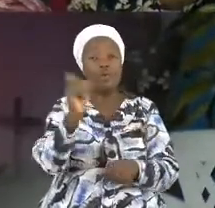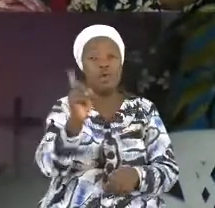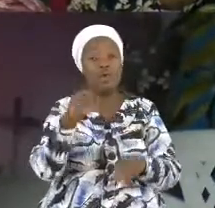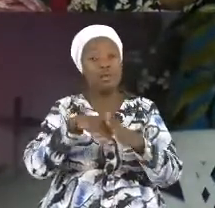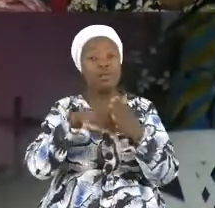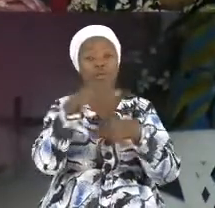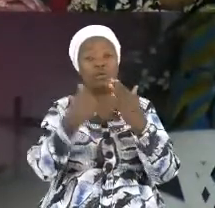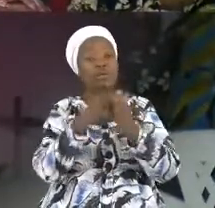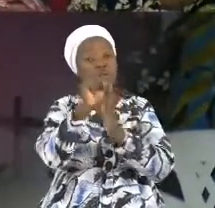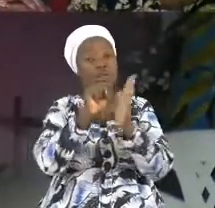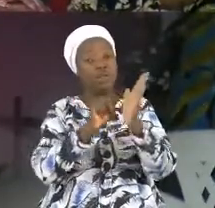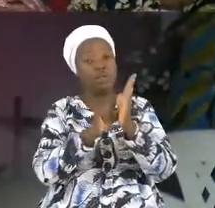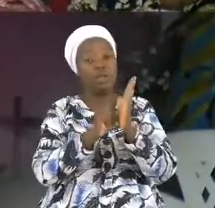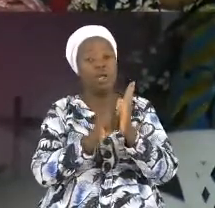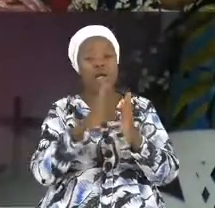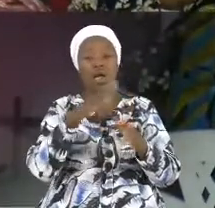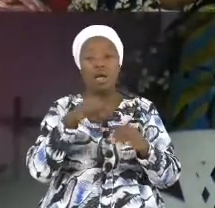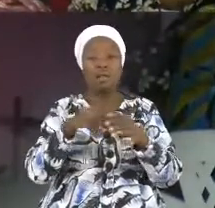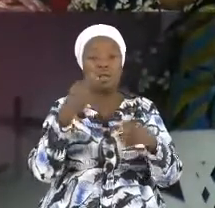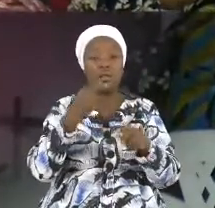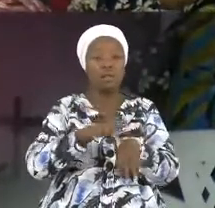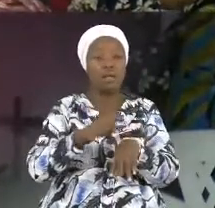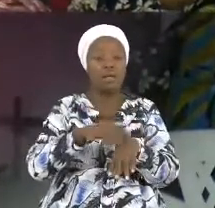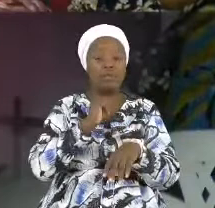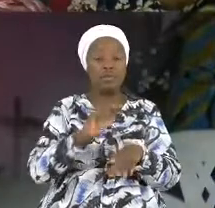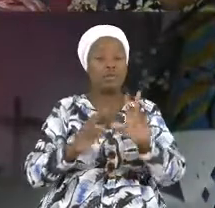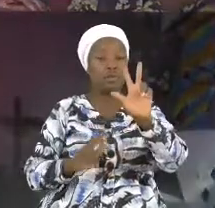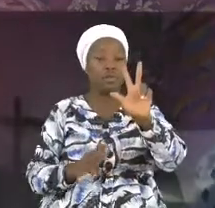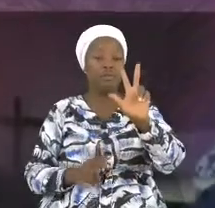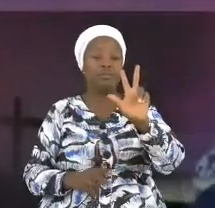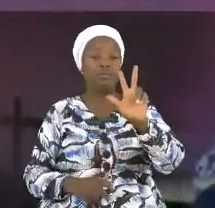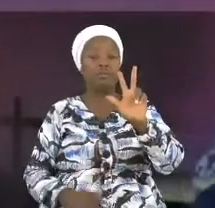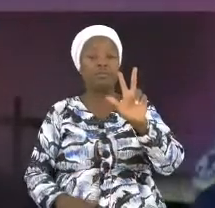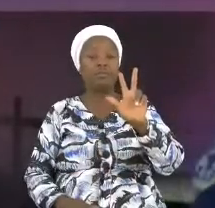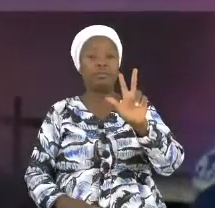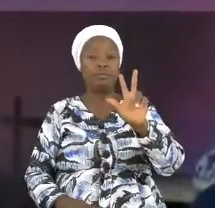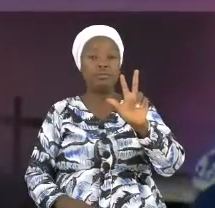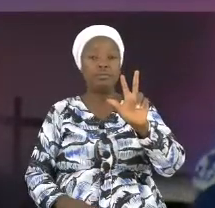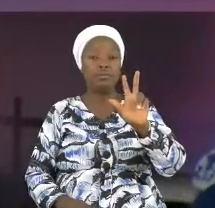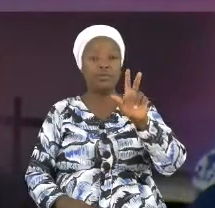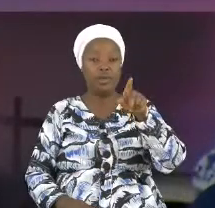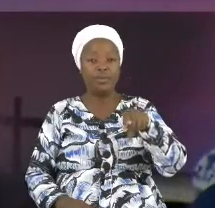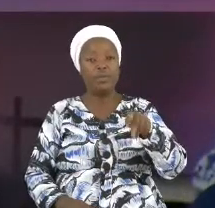And the time is 3 p.m. In Yenegua here,